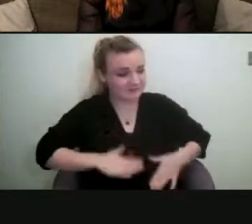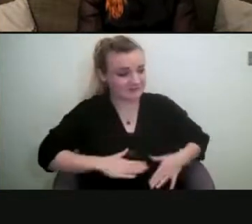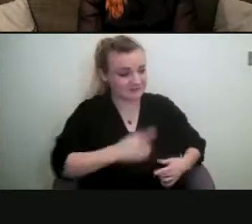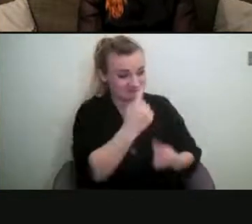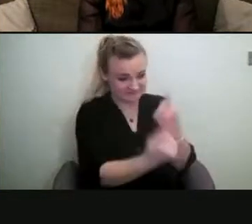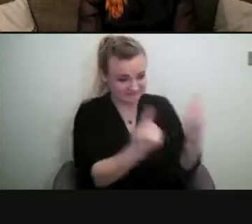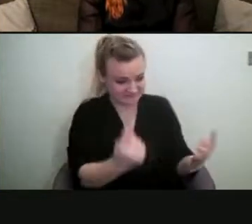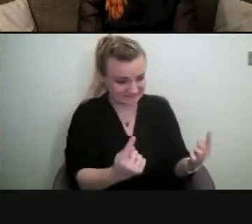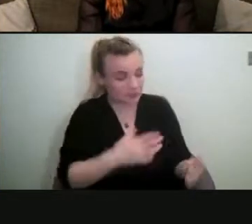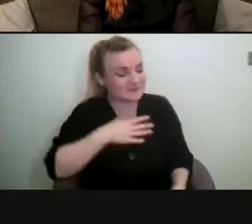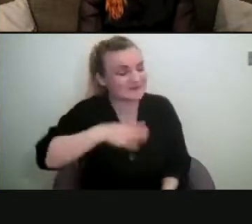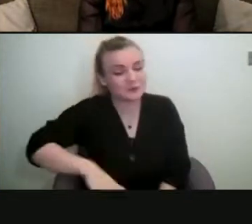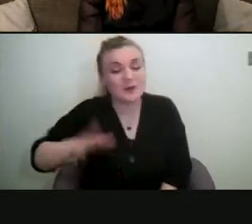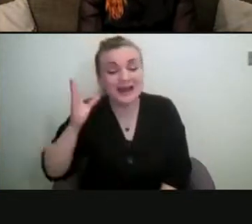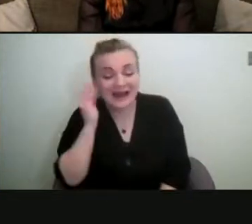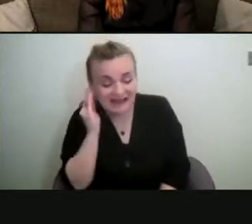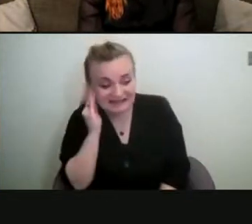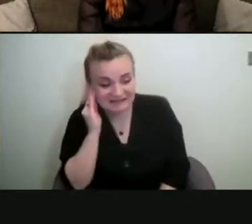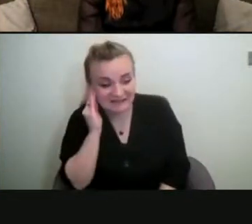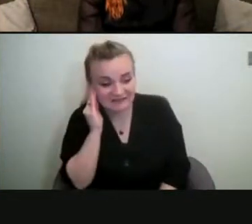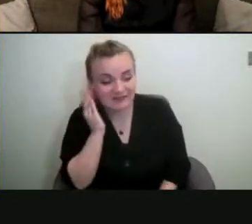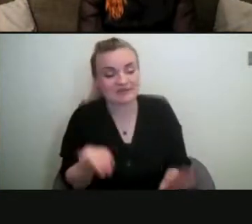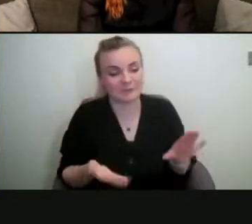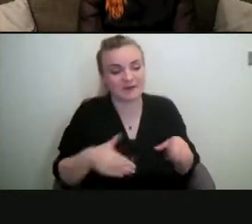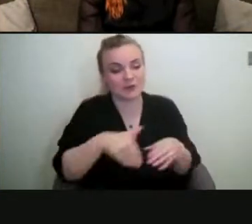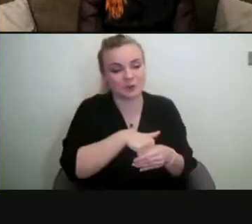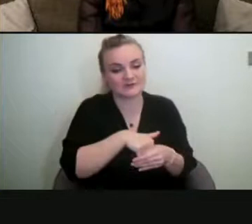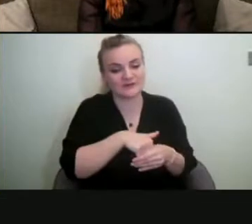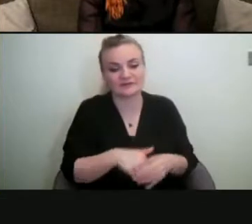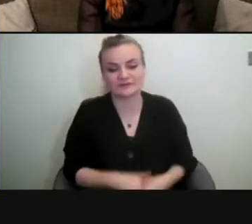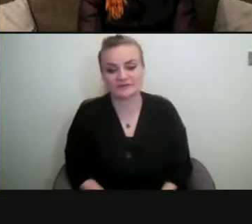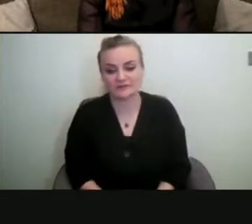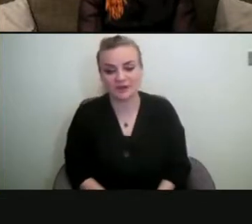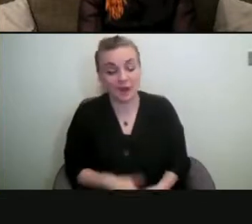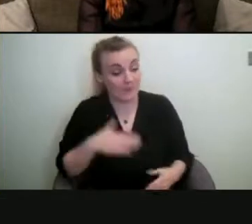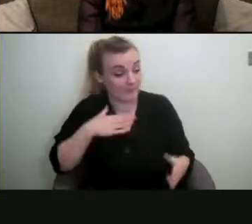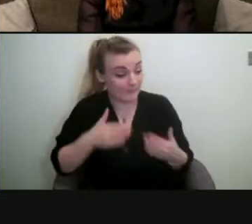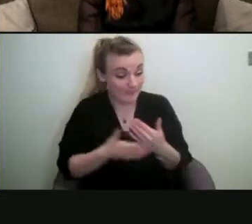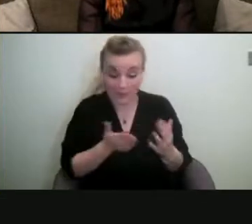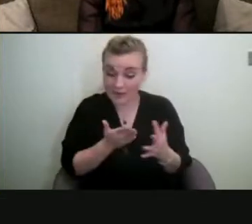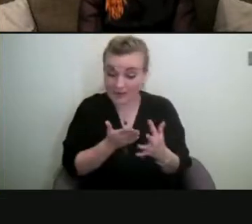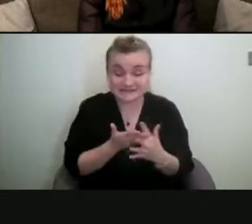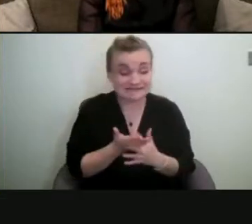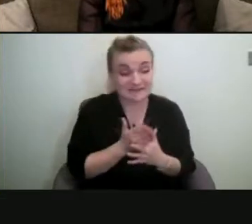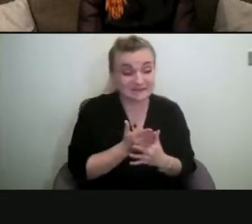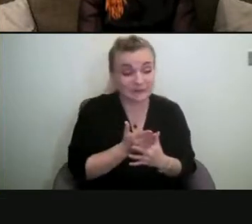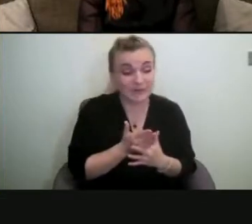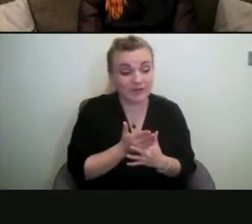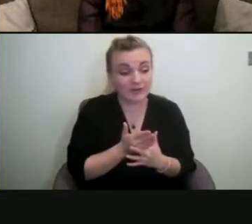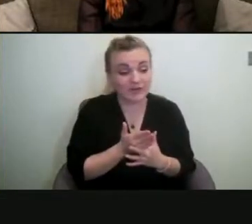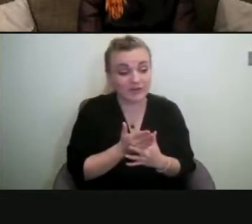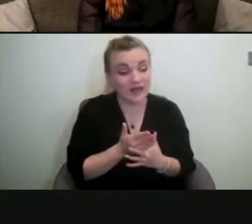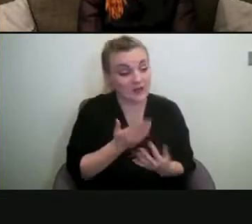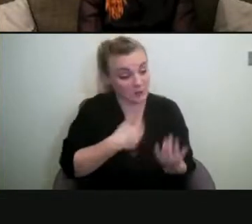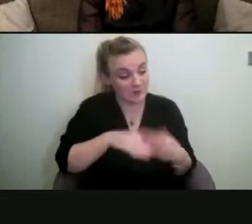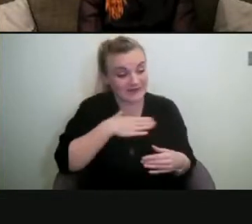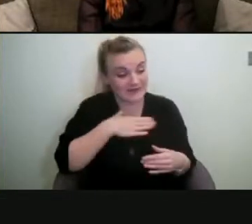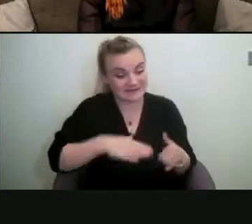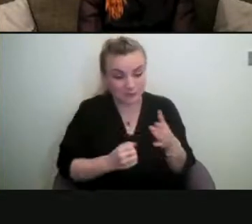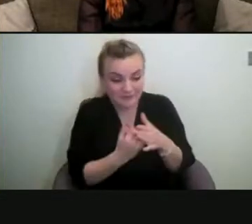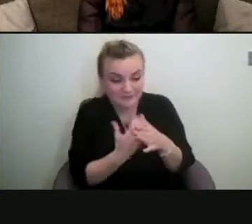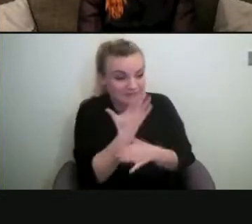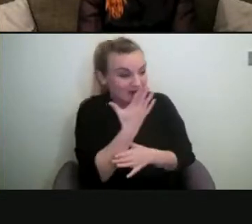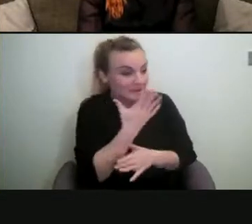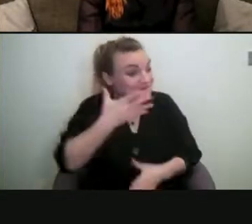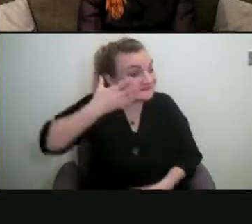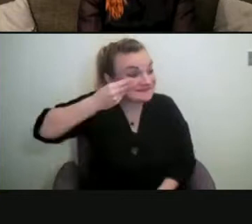to becoming more inclusive, more accessible, the things, we need to develop all the senses.